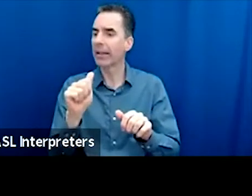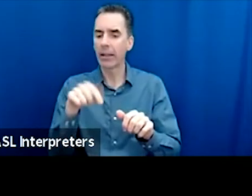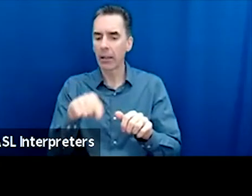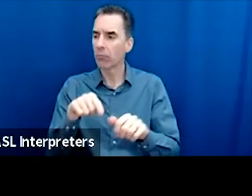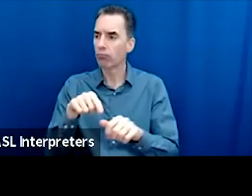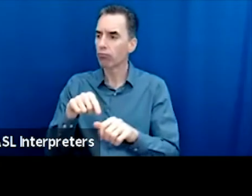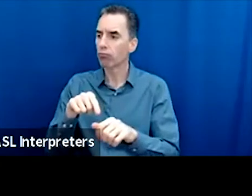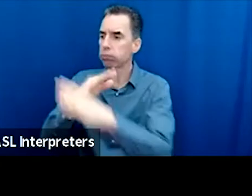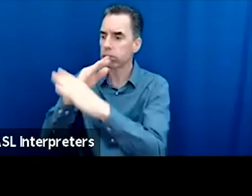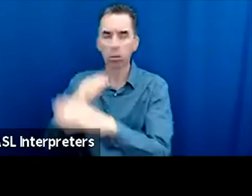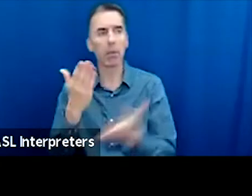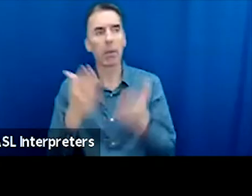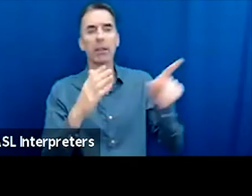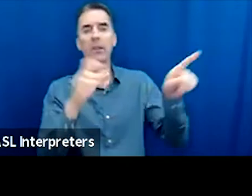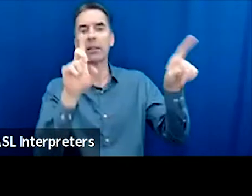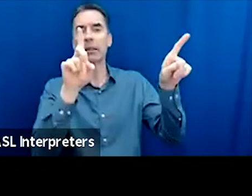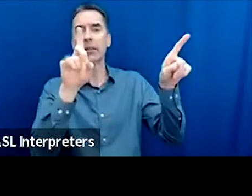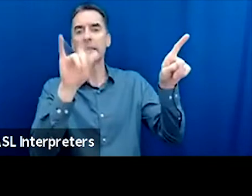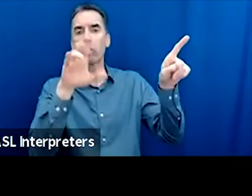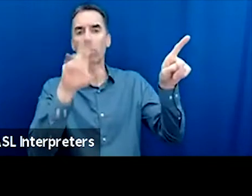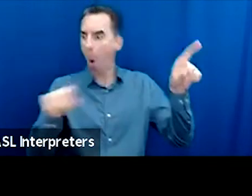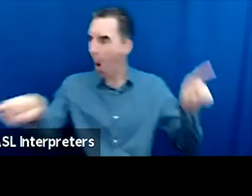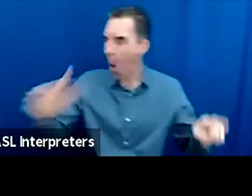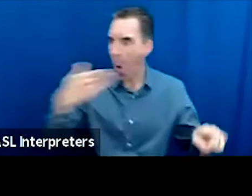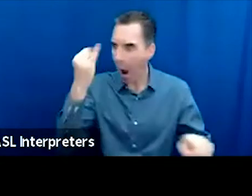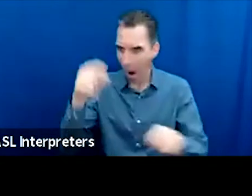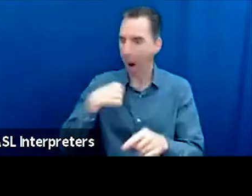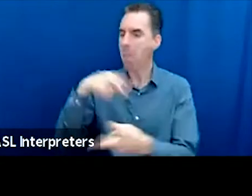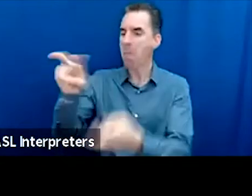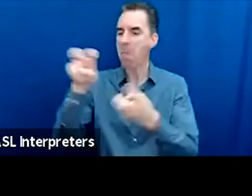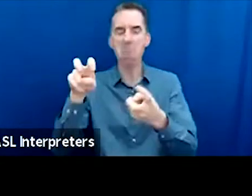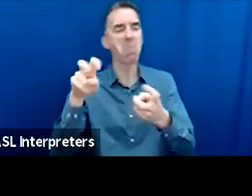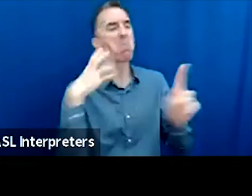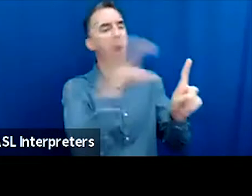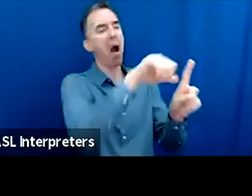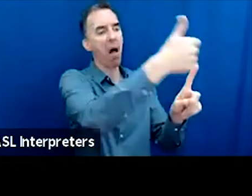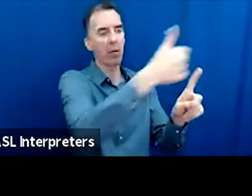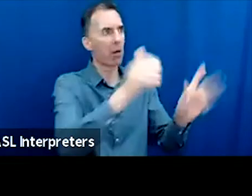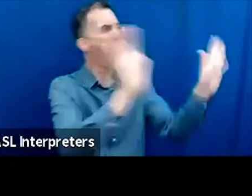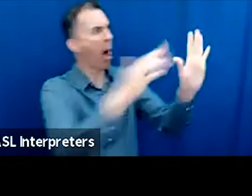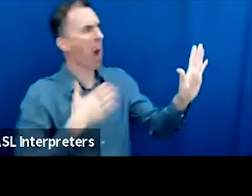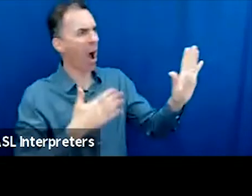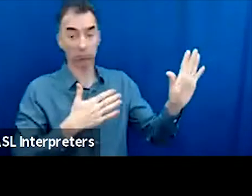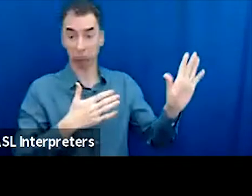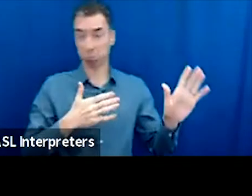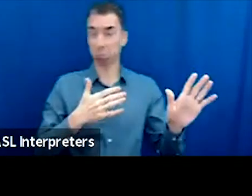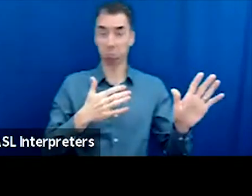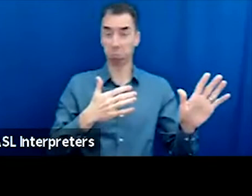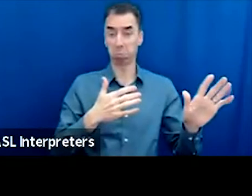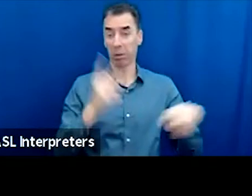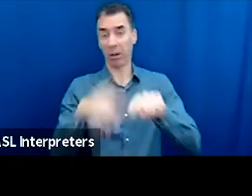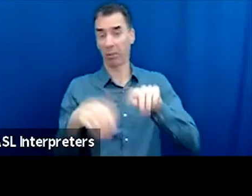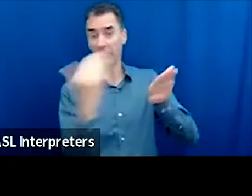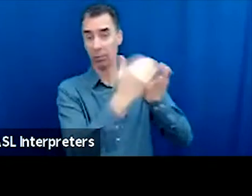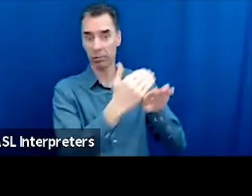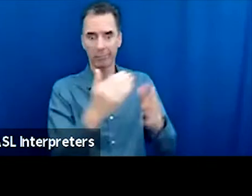I like that shell, I'm going to give it to someone else to use. So we're also going to be changing that in the next contract.